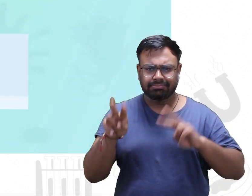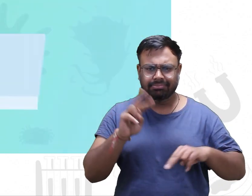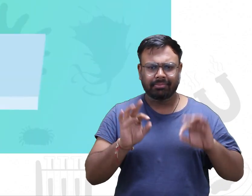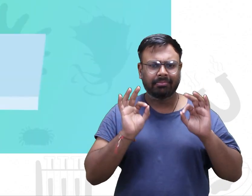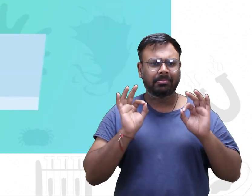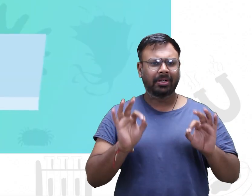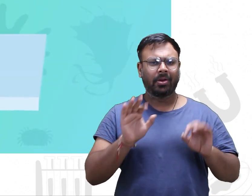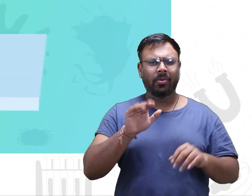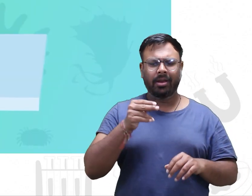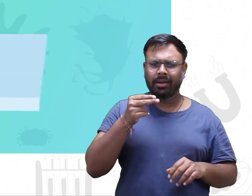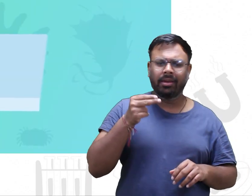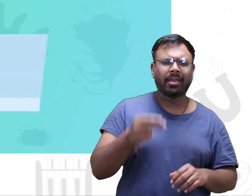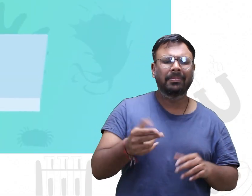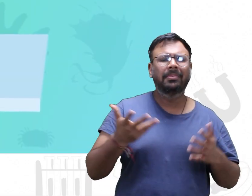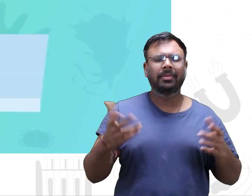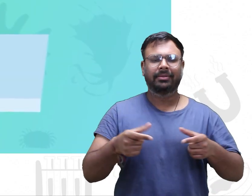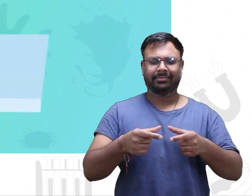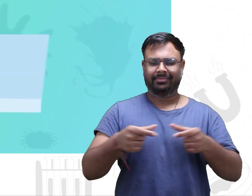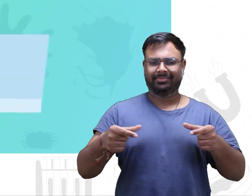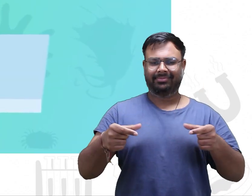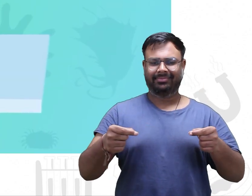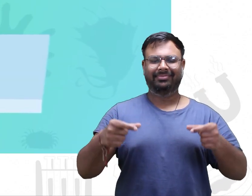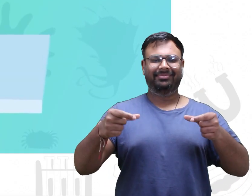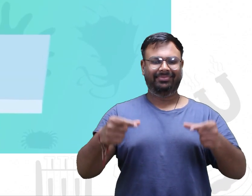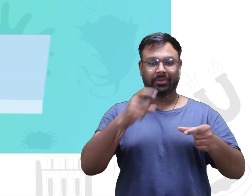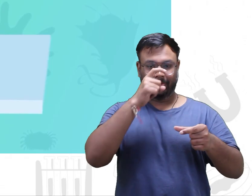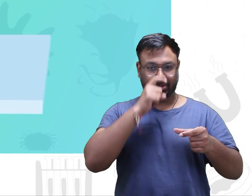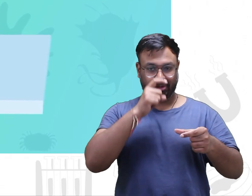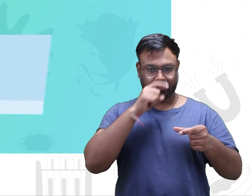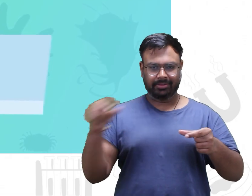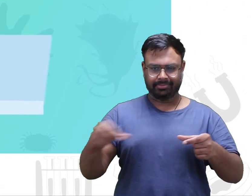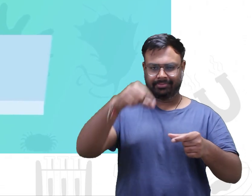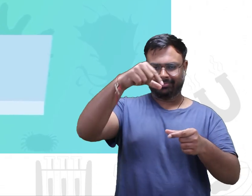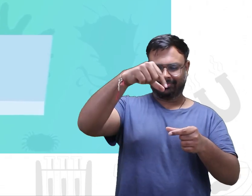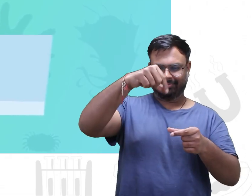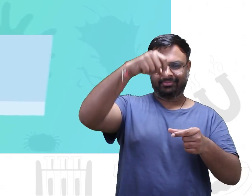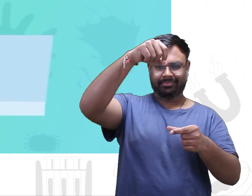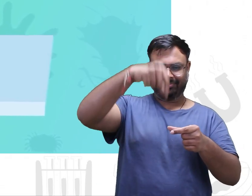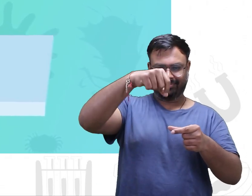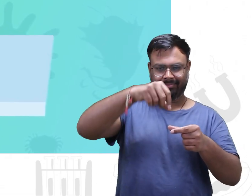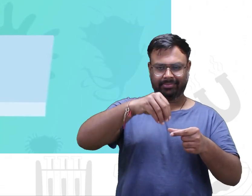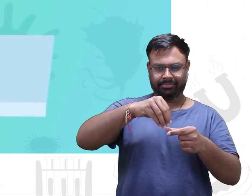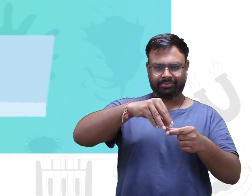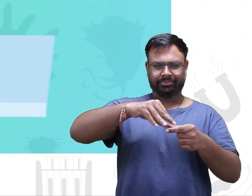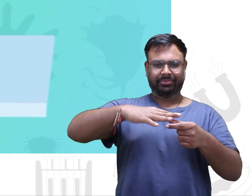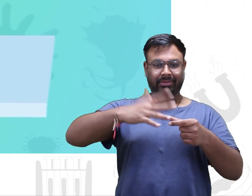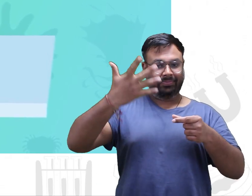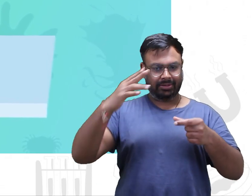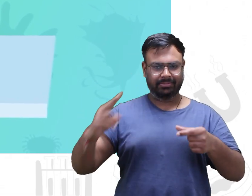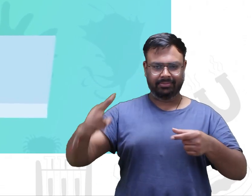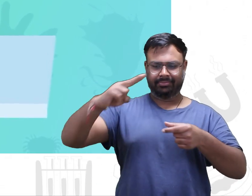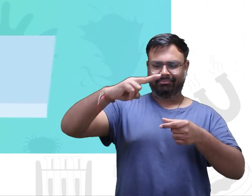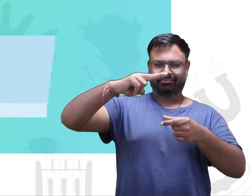Then to visualize yeast and fungi, we use a different stain called lactophenol cotton blue. First, we put a small piece